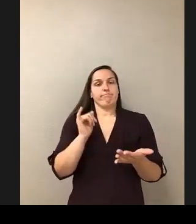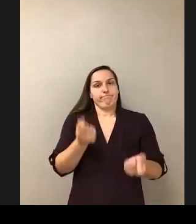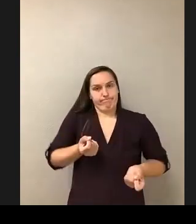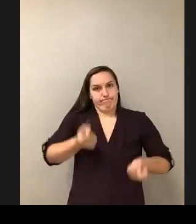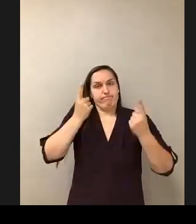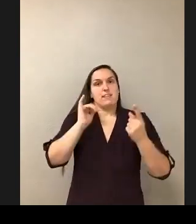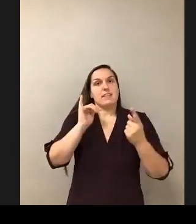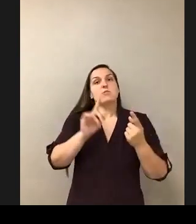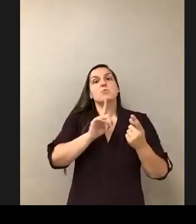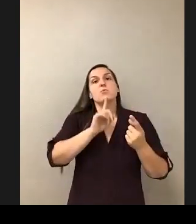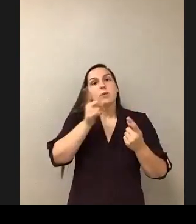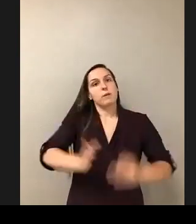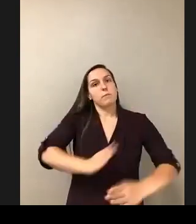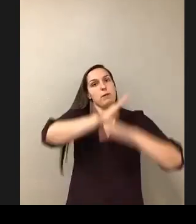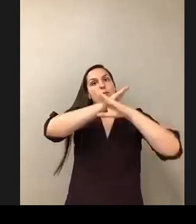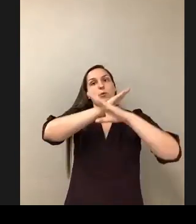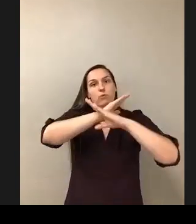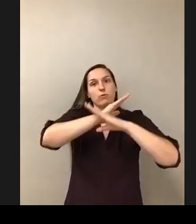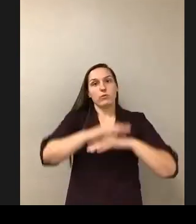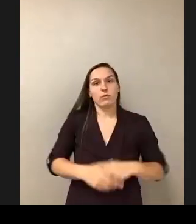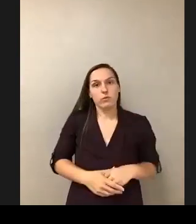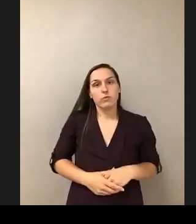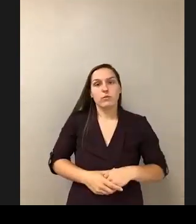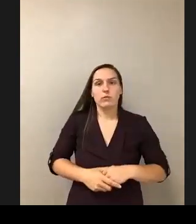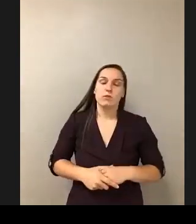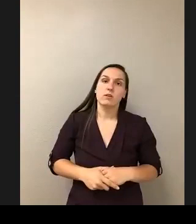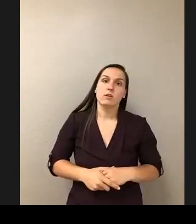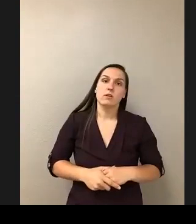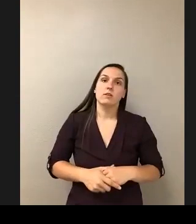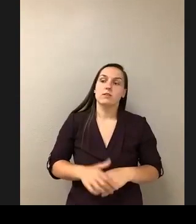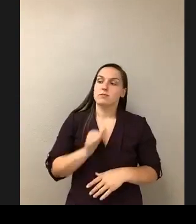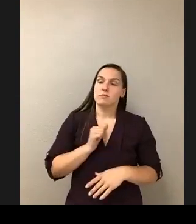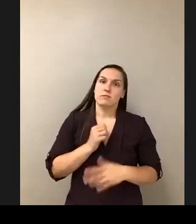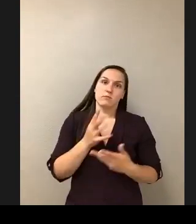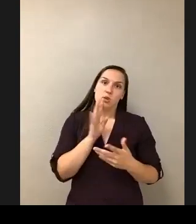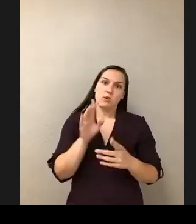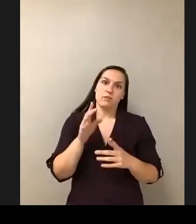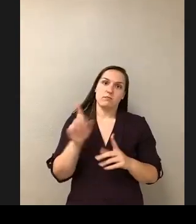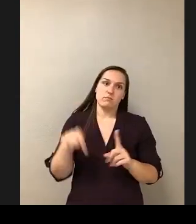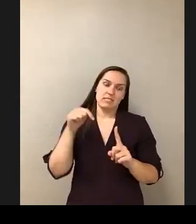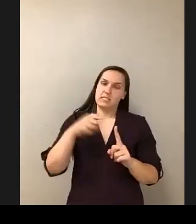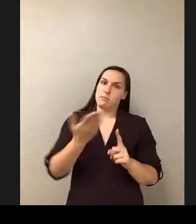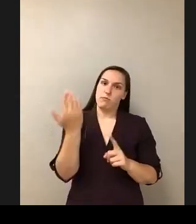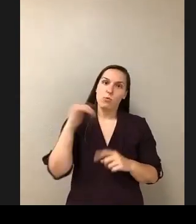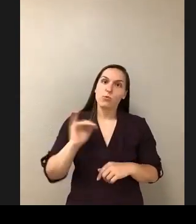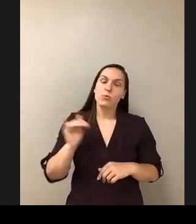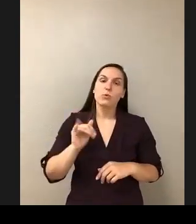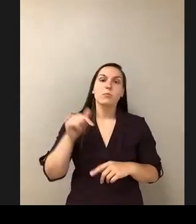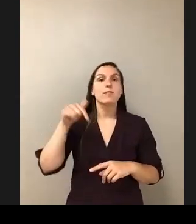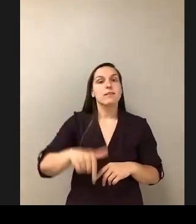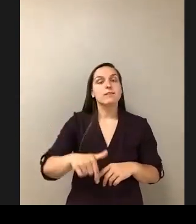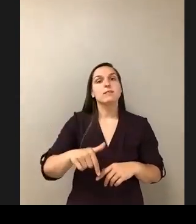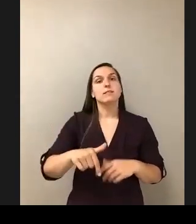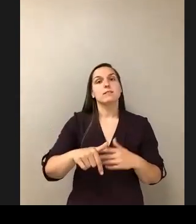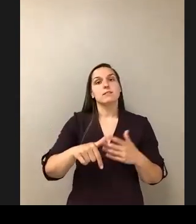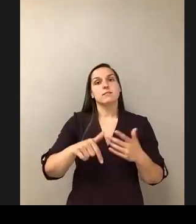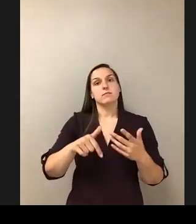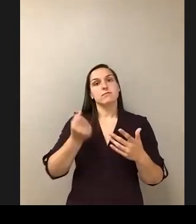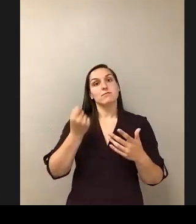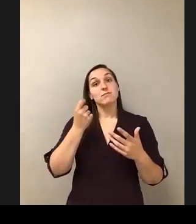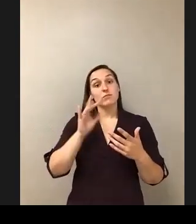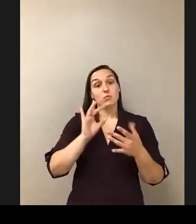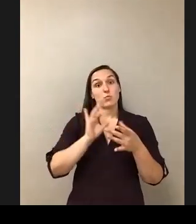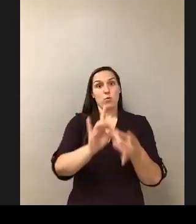real barriers. And I know we talked about this so much earlier on, but this is where developing those